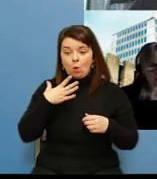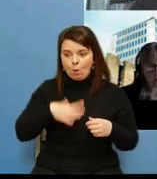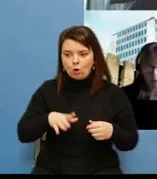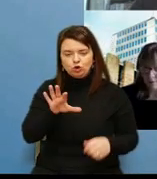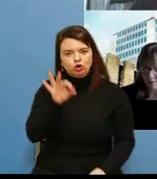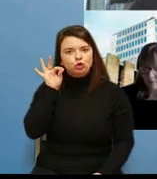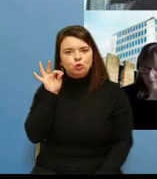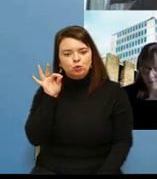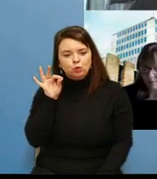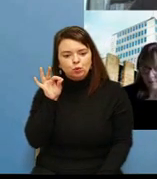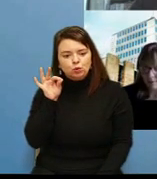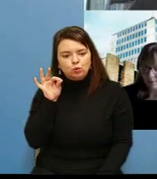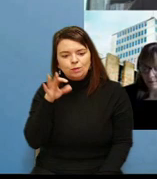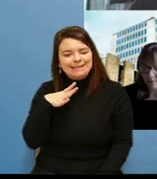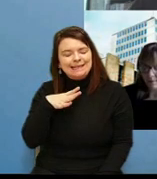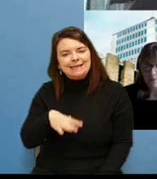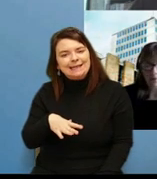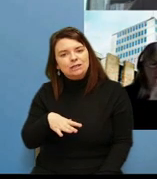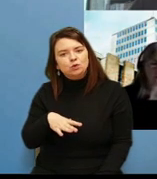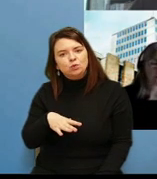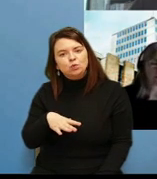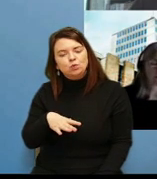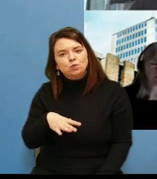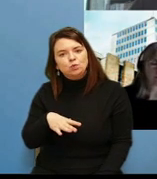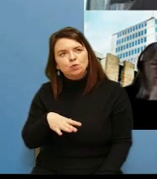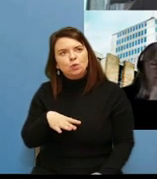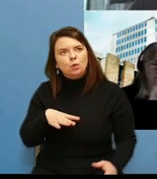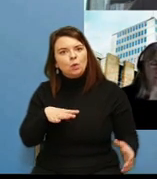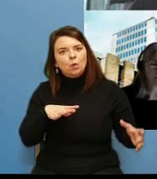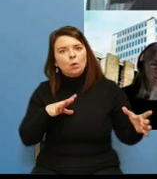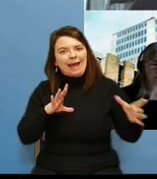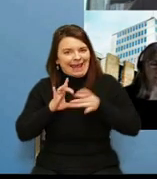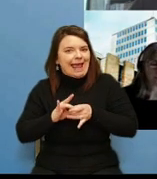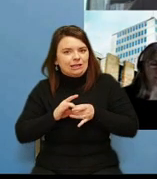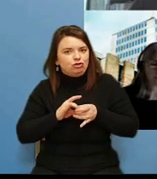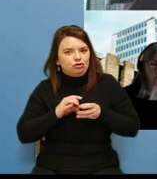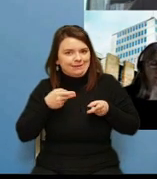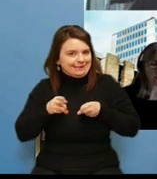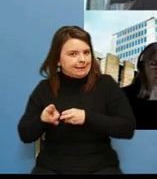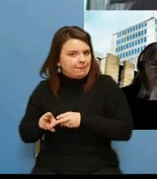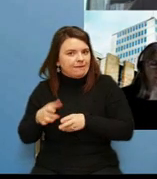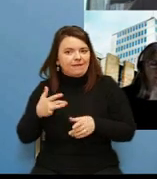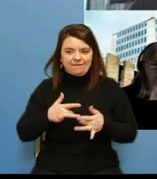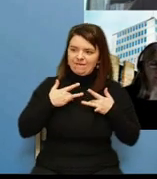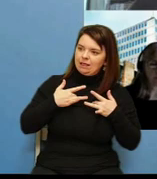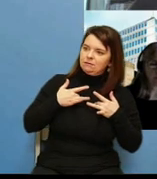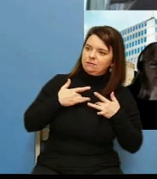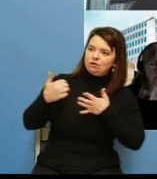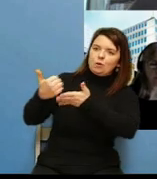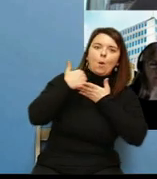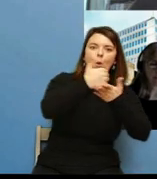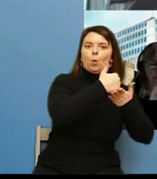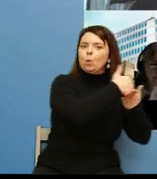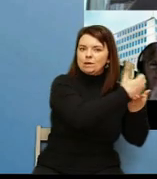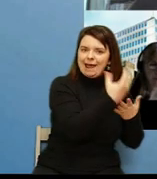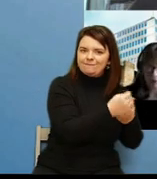that people who wanted to make a choice didn't have to necessarily engage with the system if